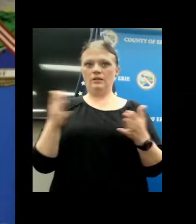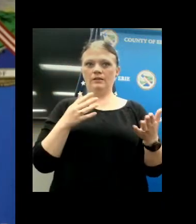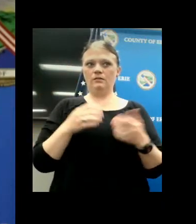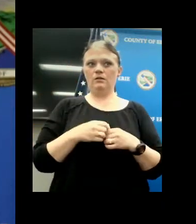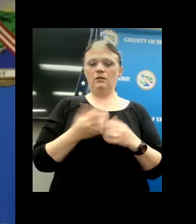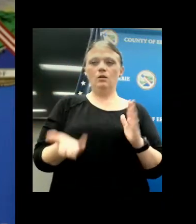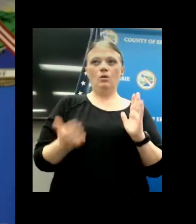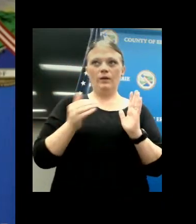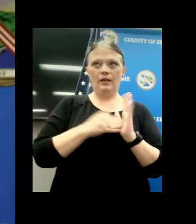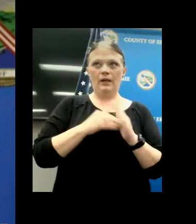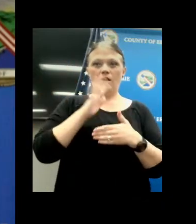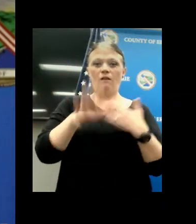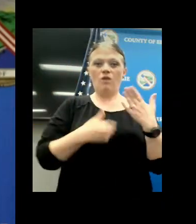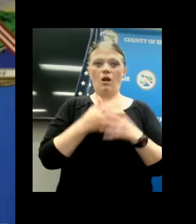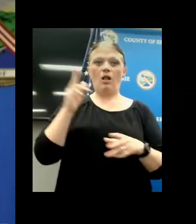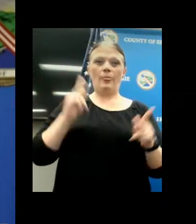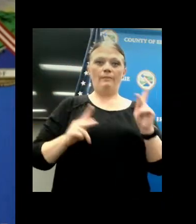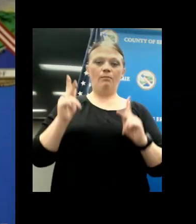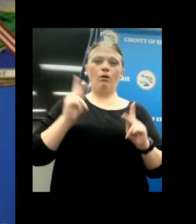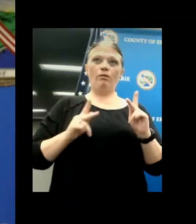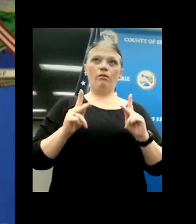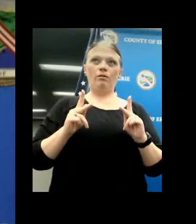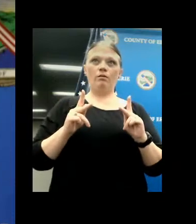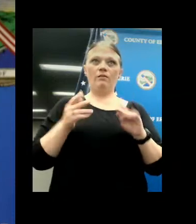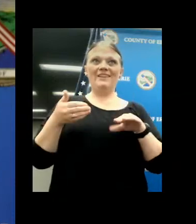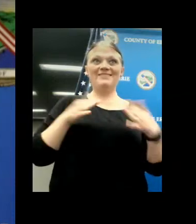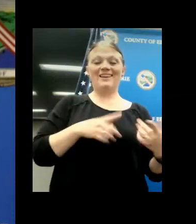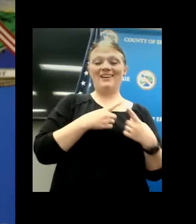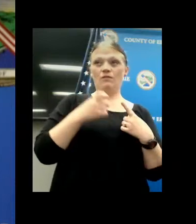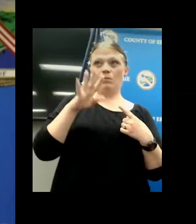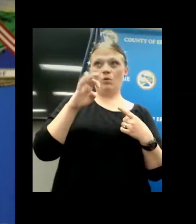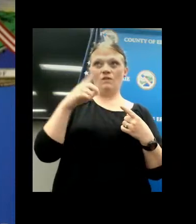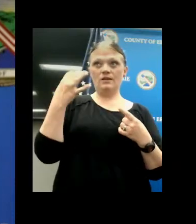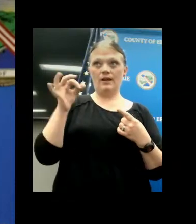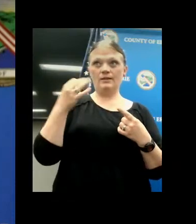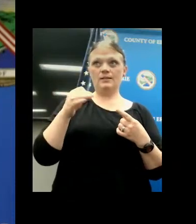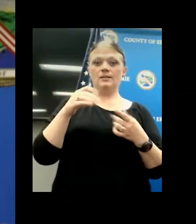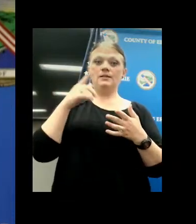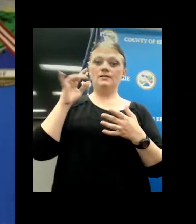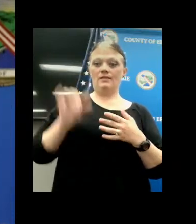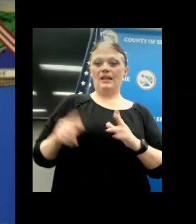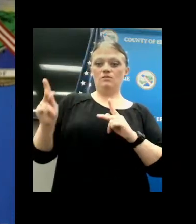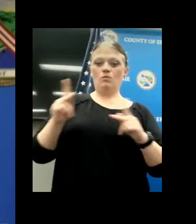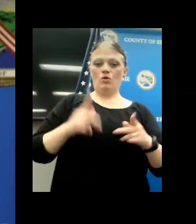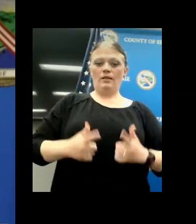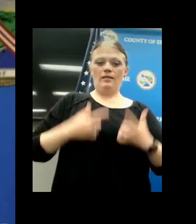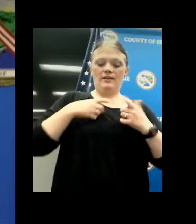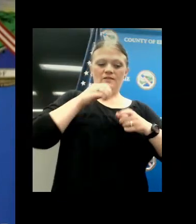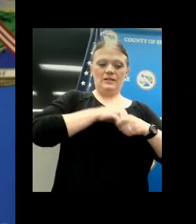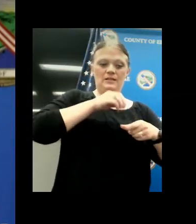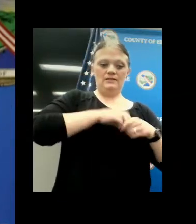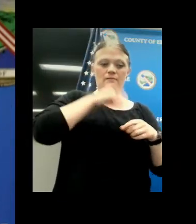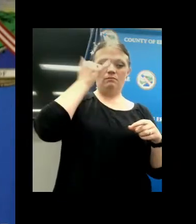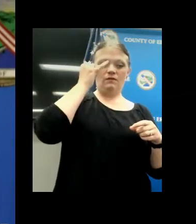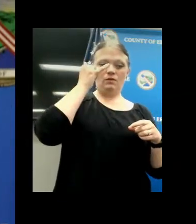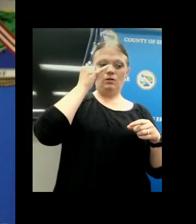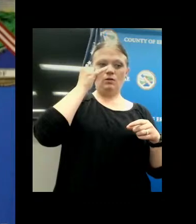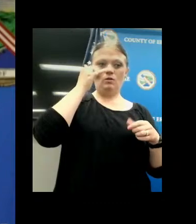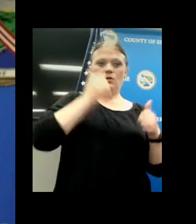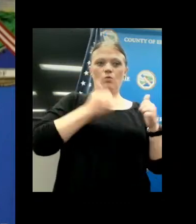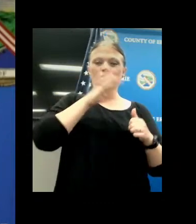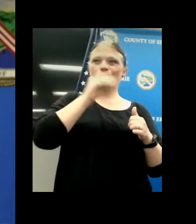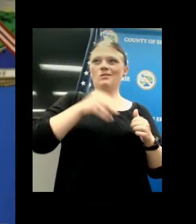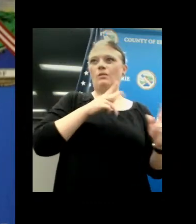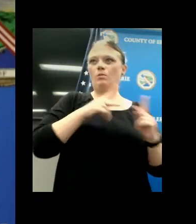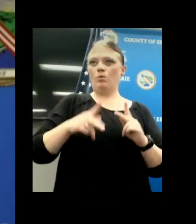Buffalo. And then again, of all the people who died of COVID-19, is what proportion lived inside the city of Buffalo and what proportion